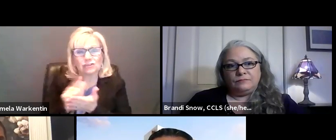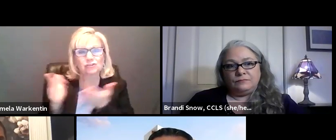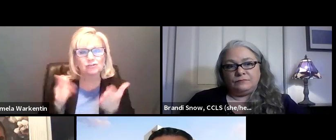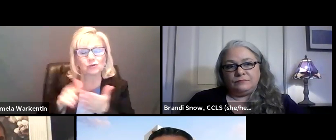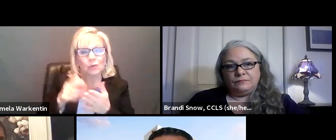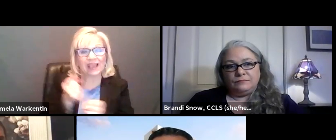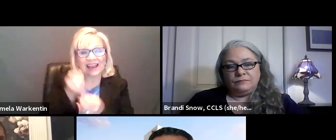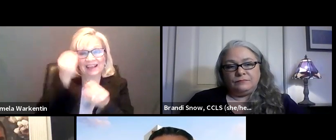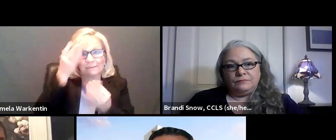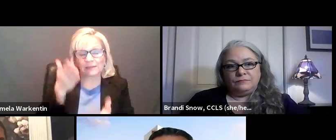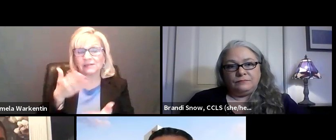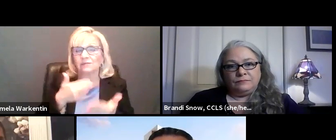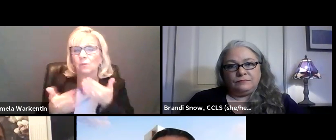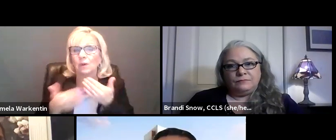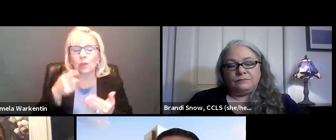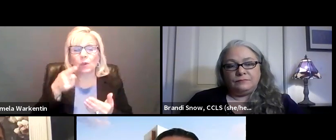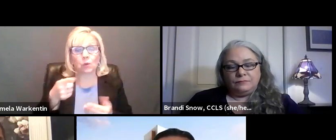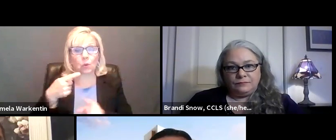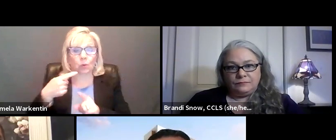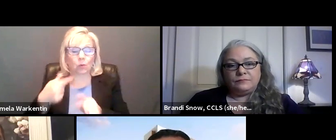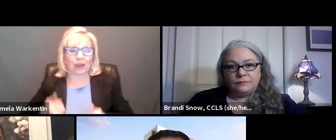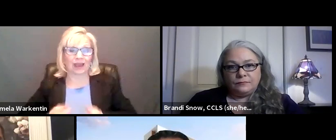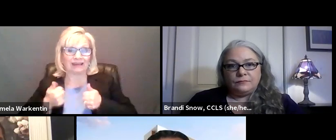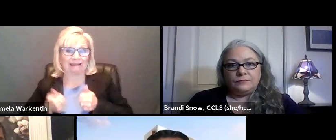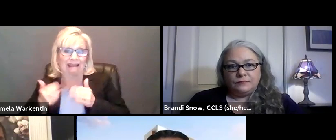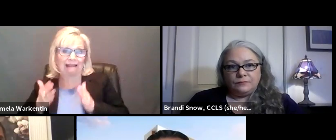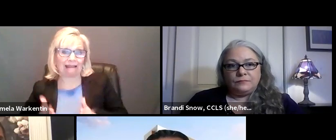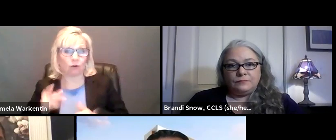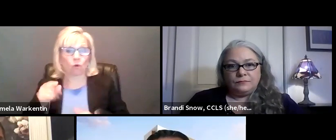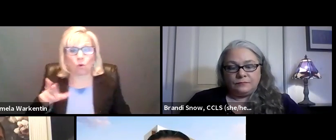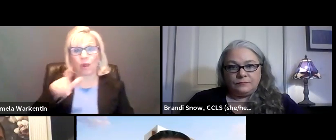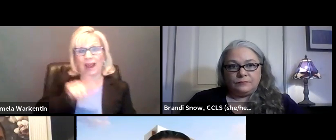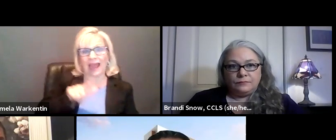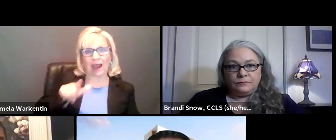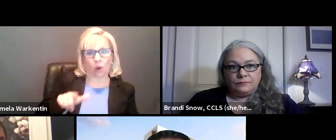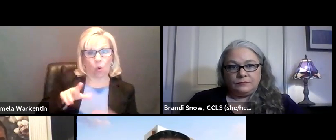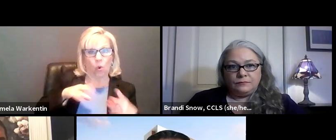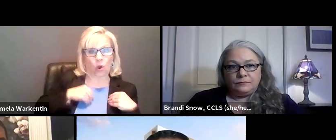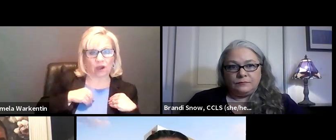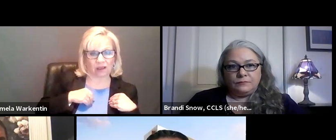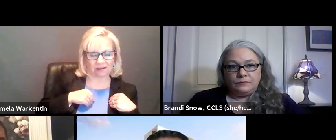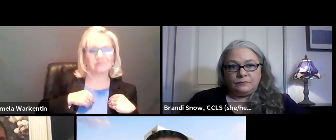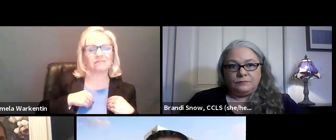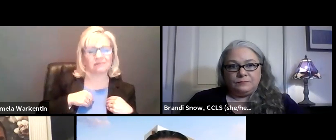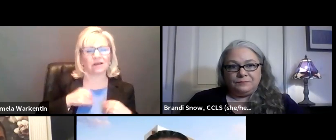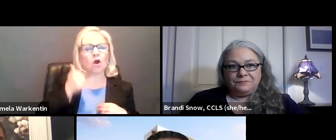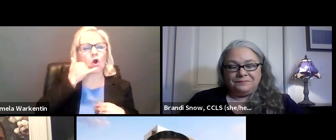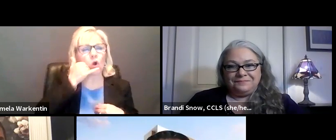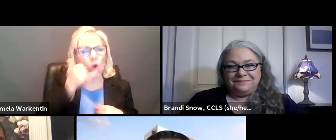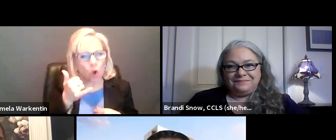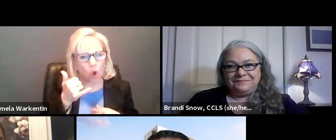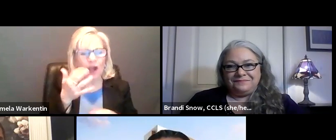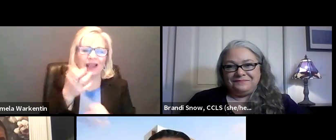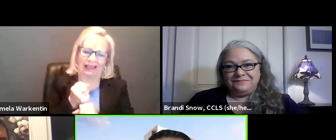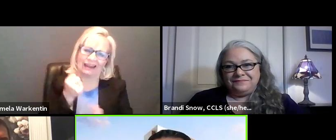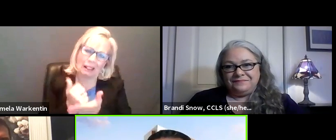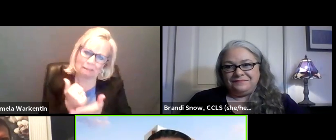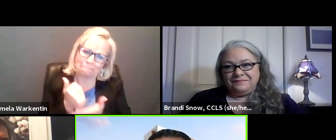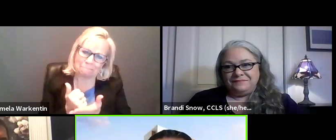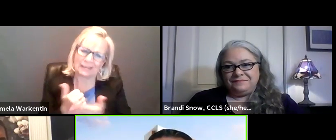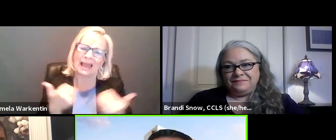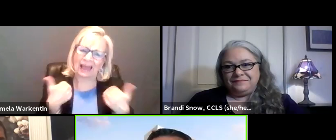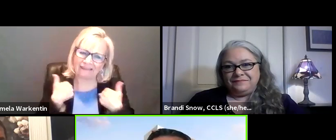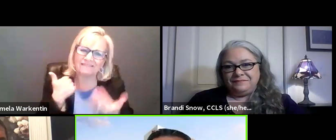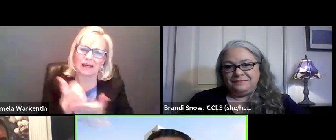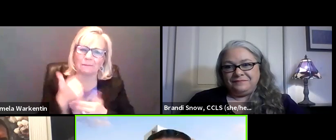you are on, whether you're a tenant or you're a landlord. Call somebody, there's assistance out there. Thank you. Thank you,